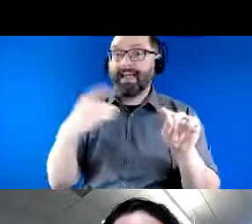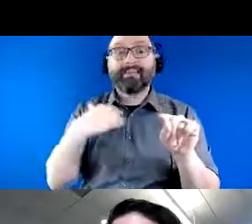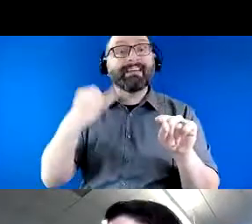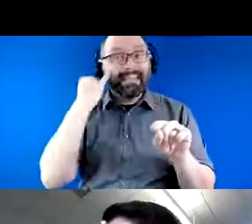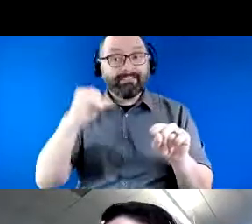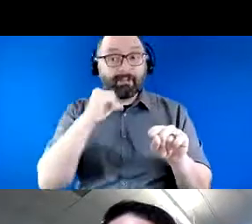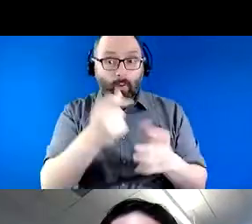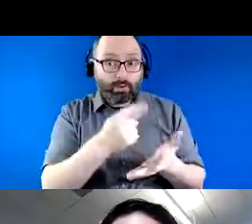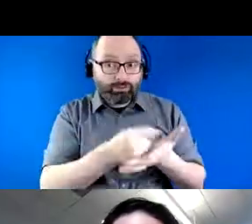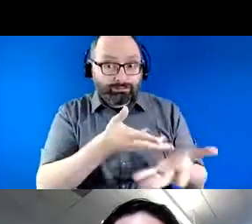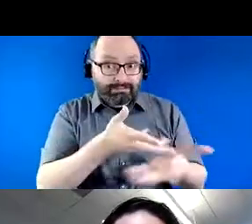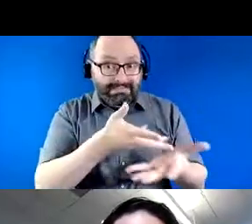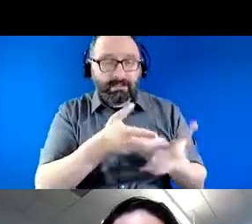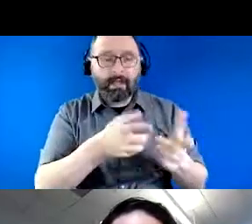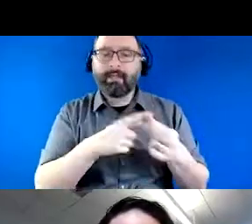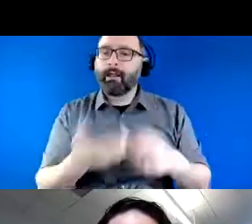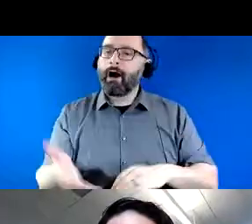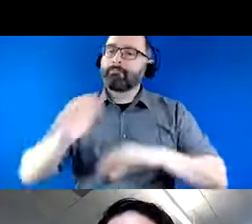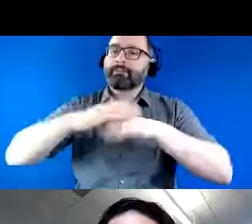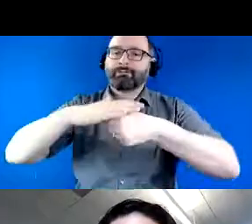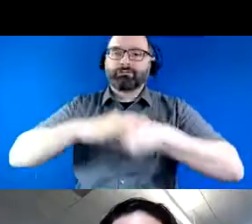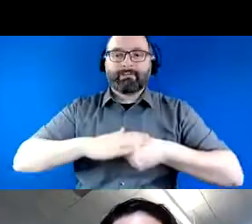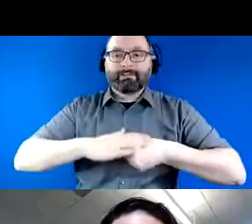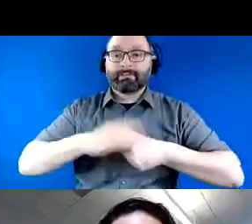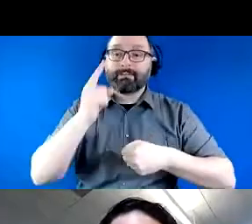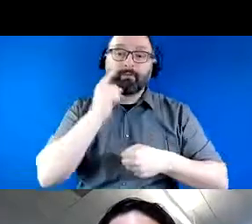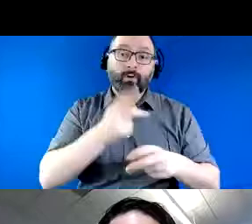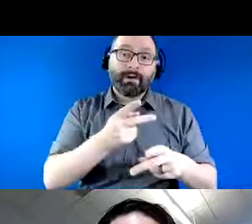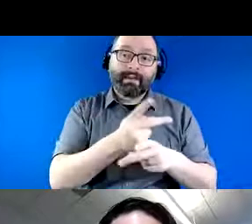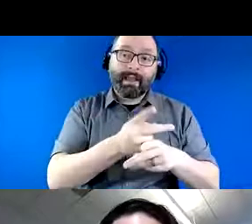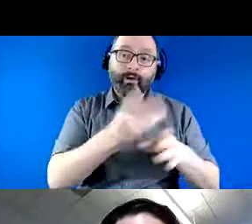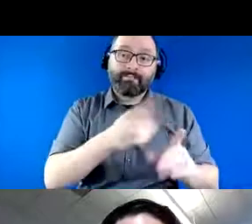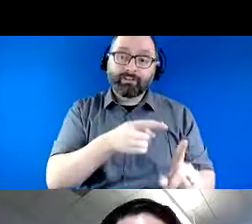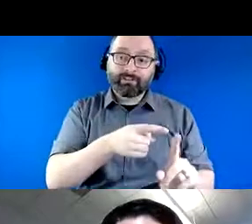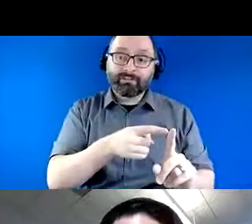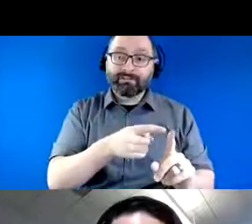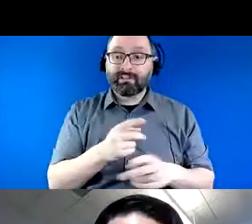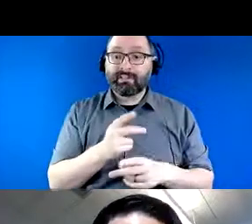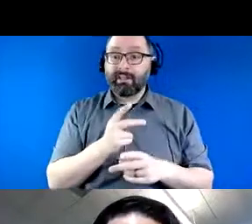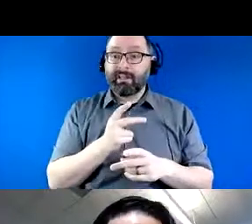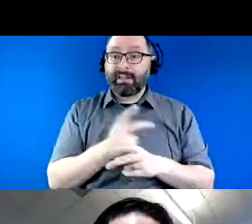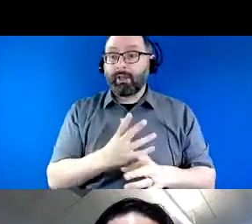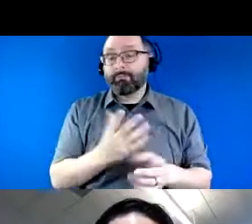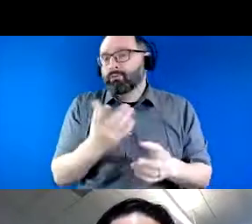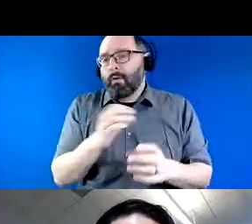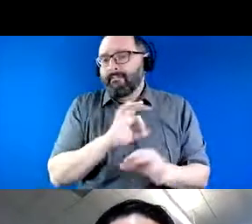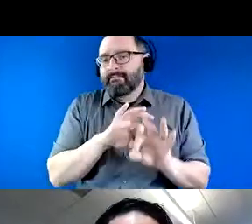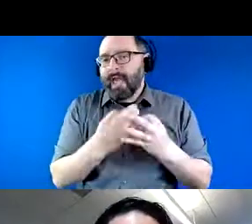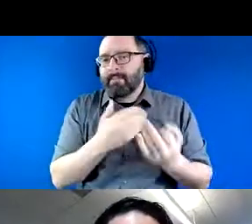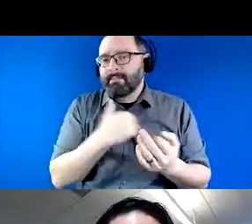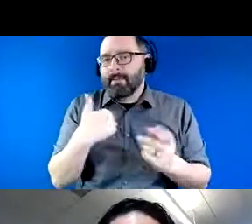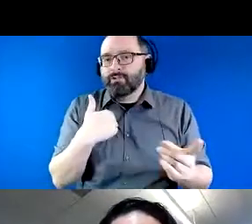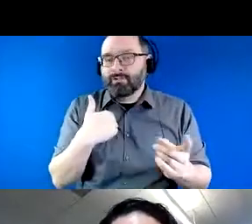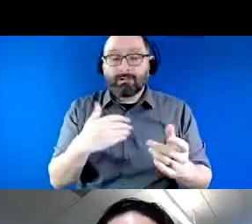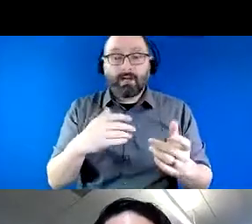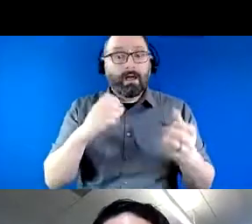symptoms, there's a lot of stress for the caregivers, could be paid caregivers or not, or just the family members. It's a lot of